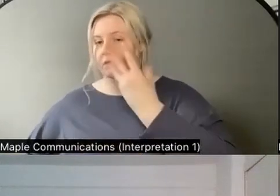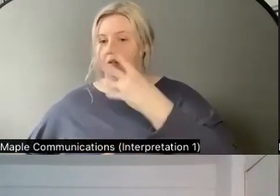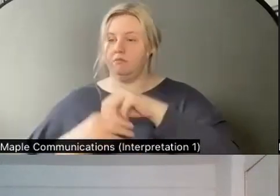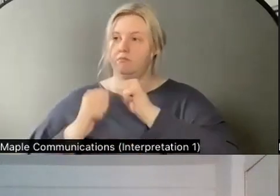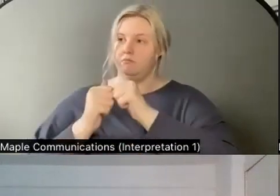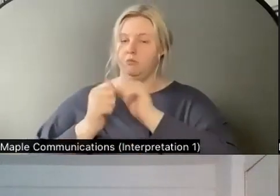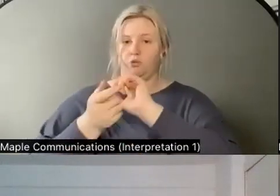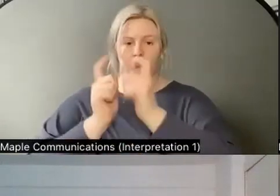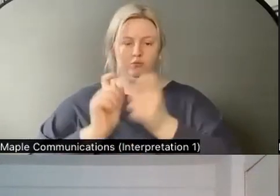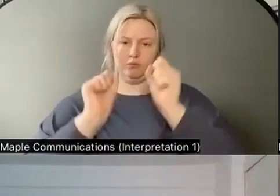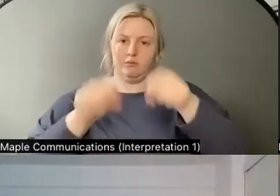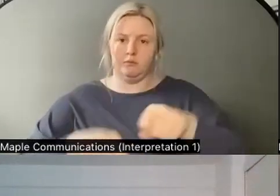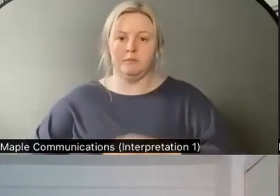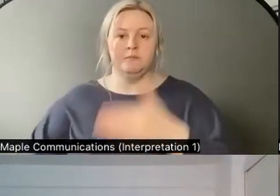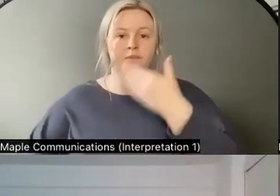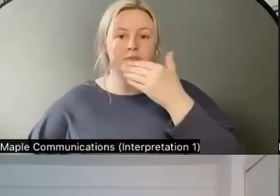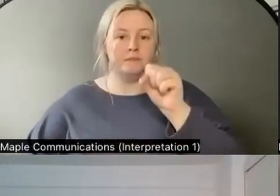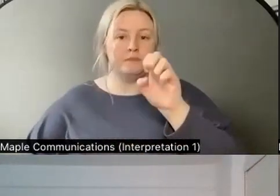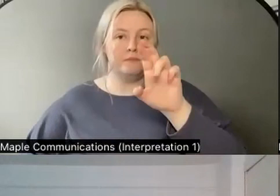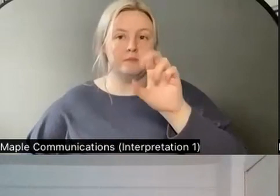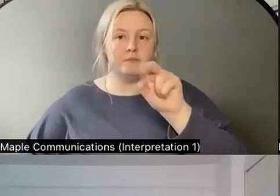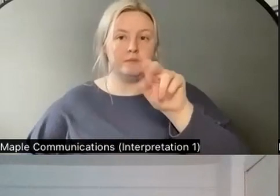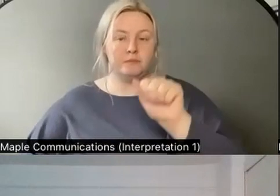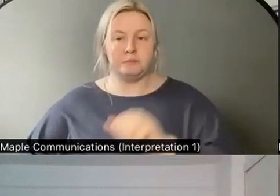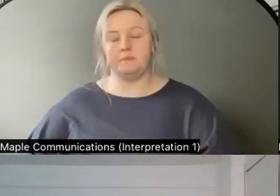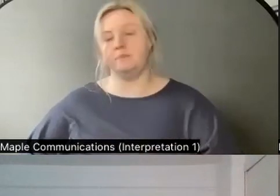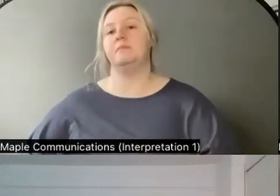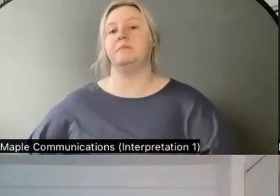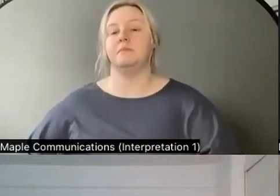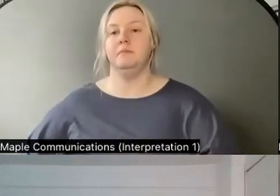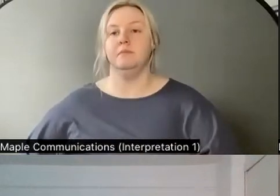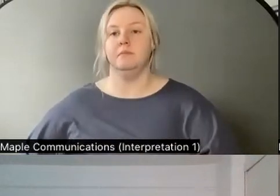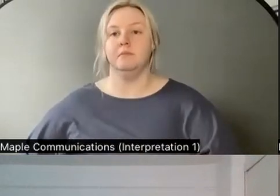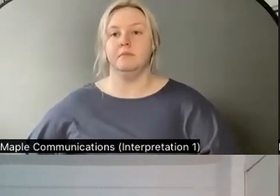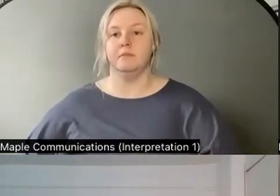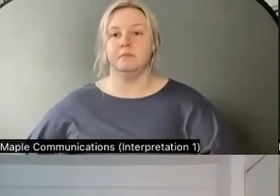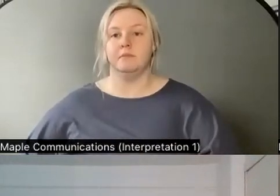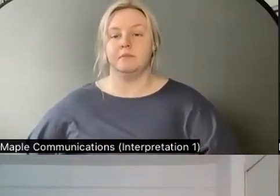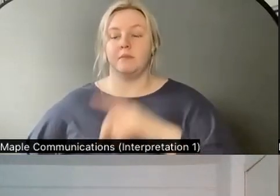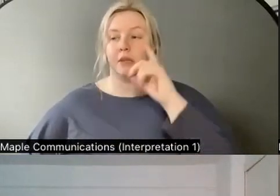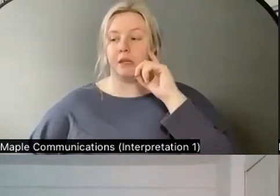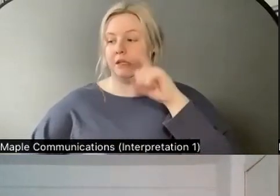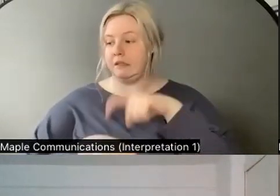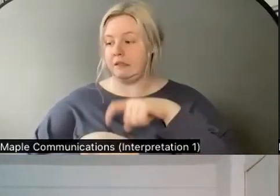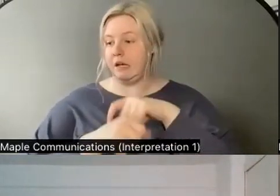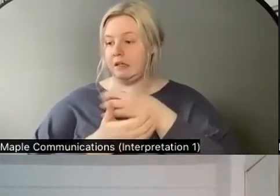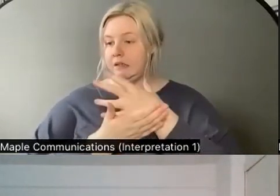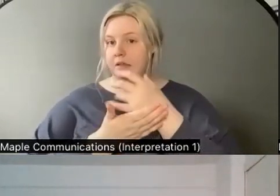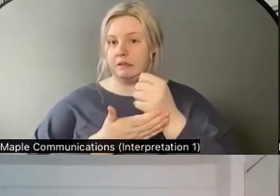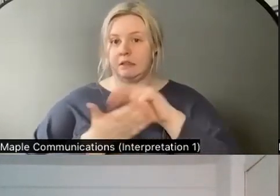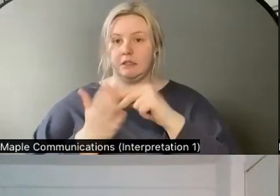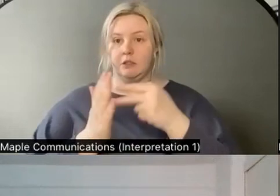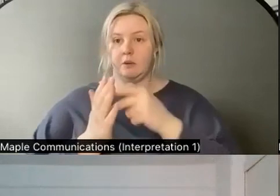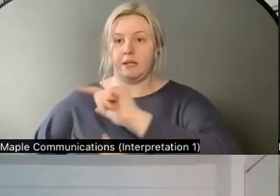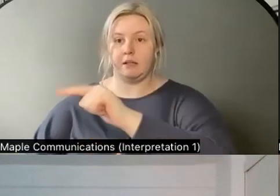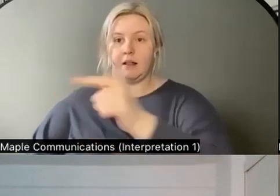Serena. We may not have time to to get through all of our